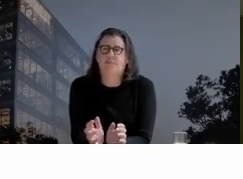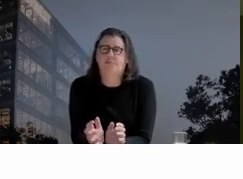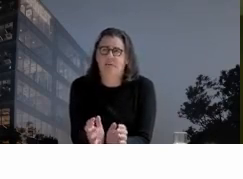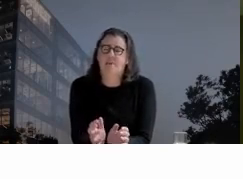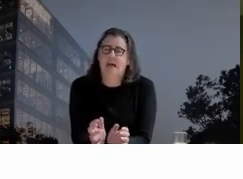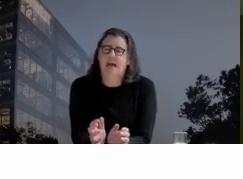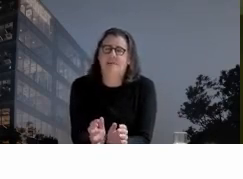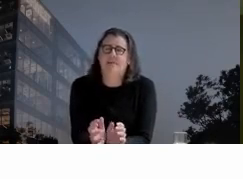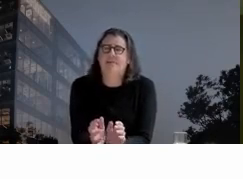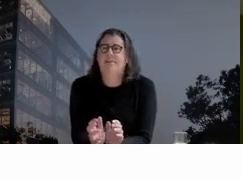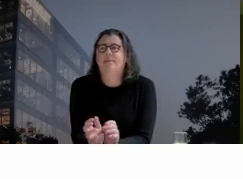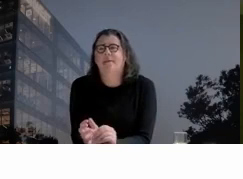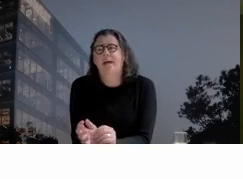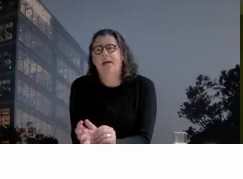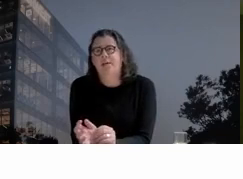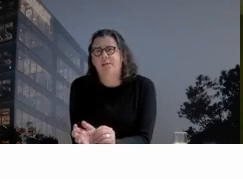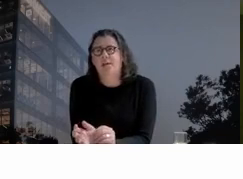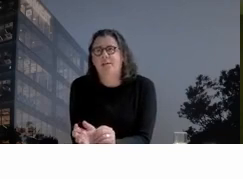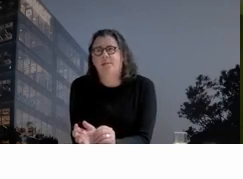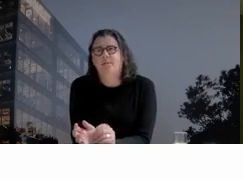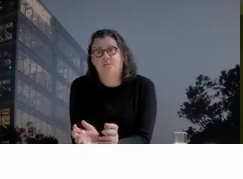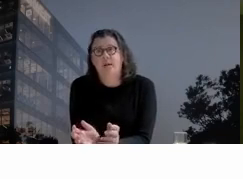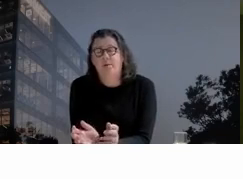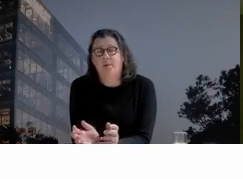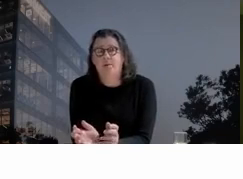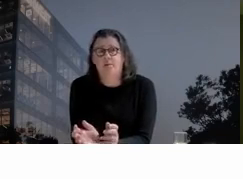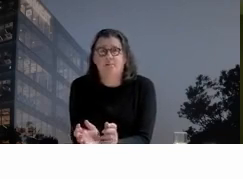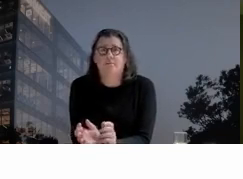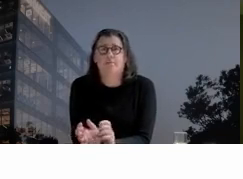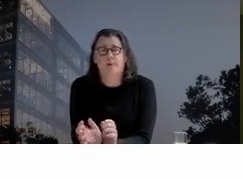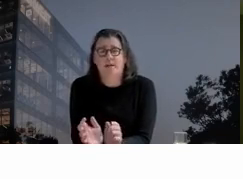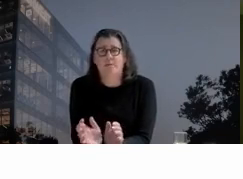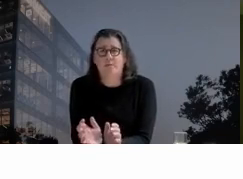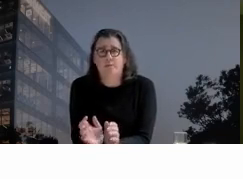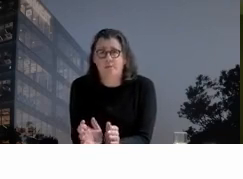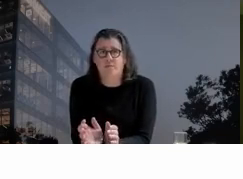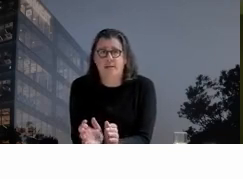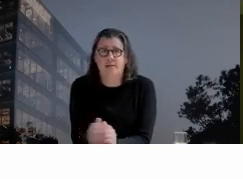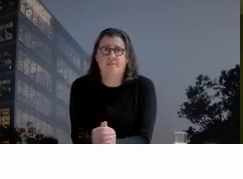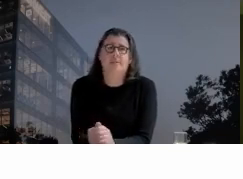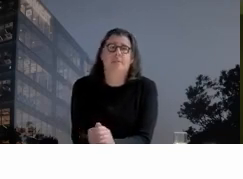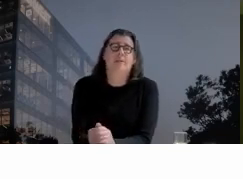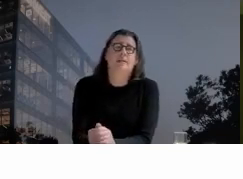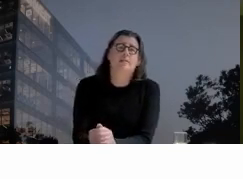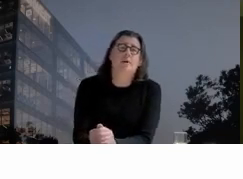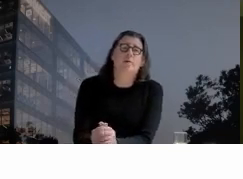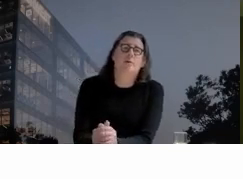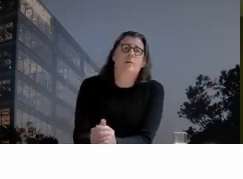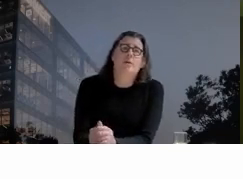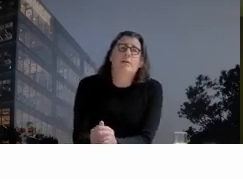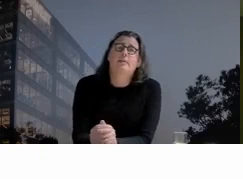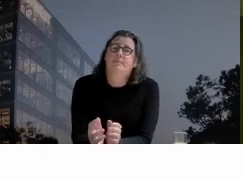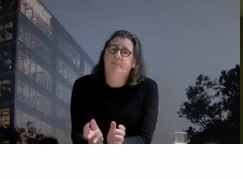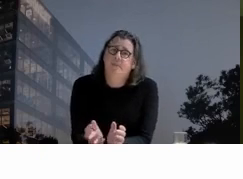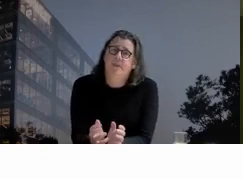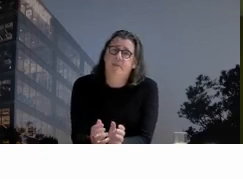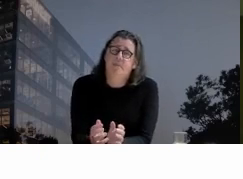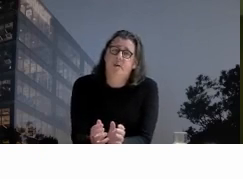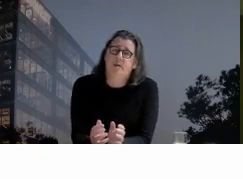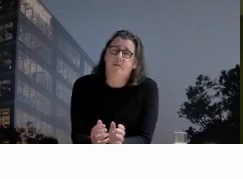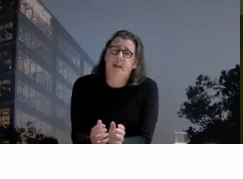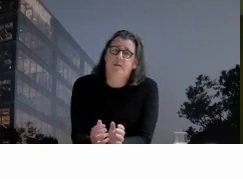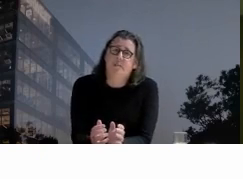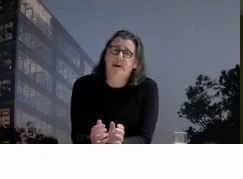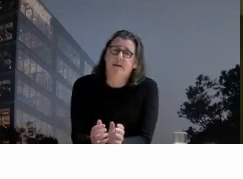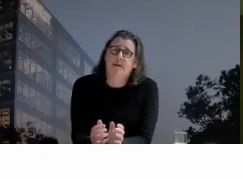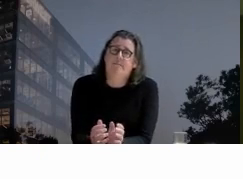mullion really bad, solid really quite good when it comes to U value. So thermally